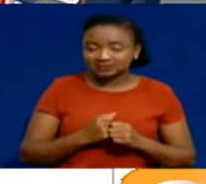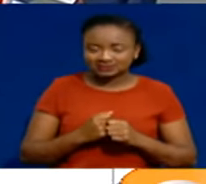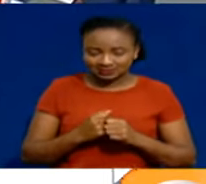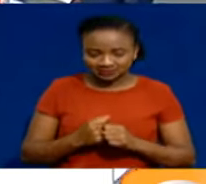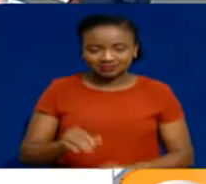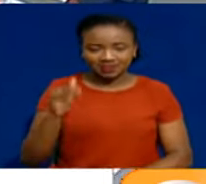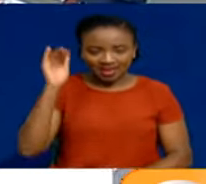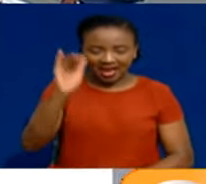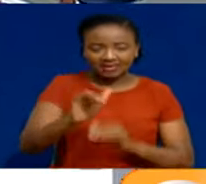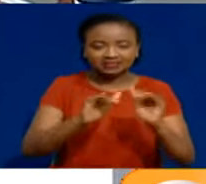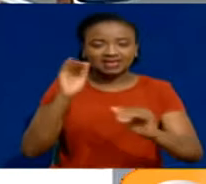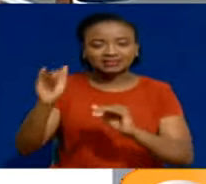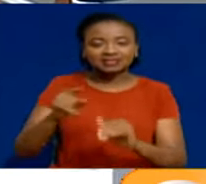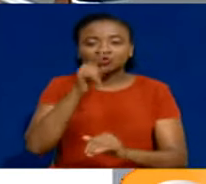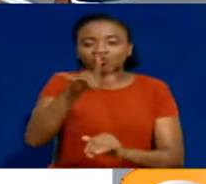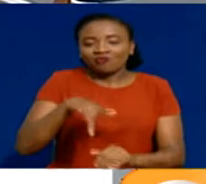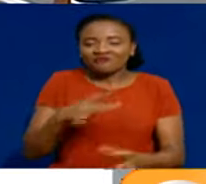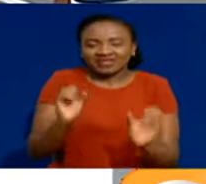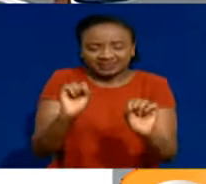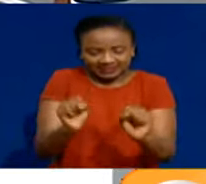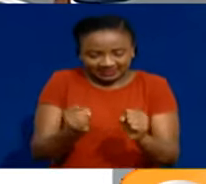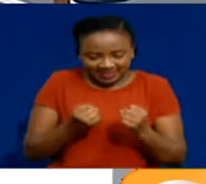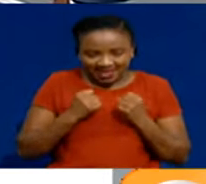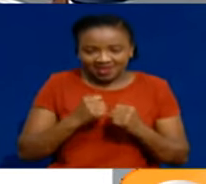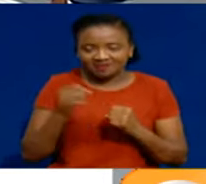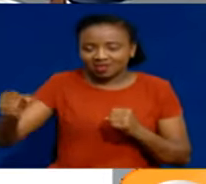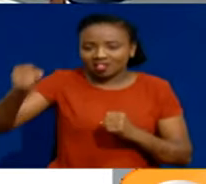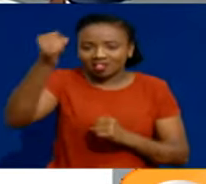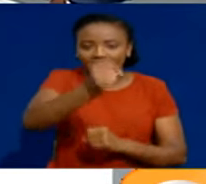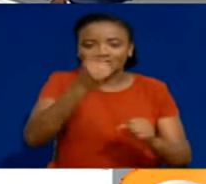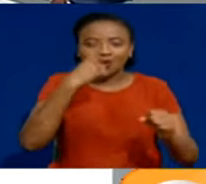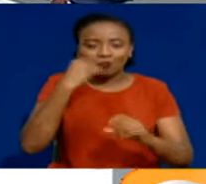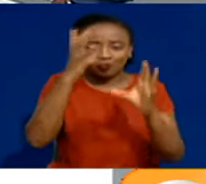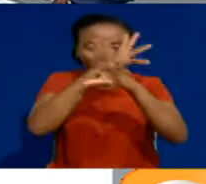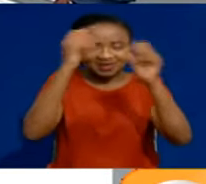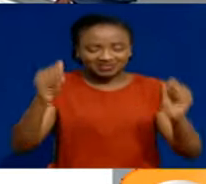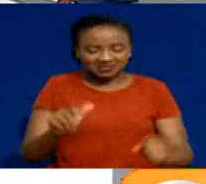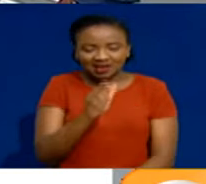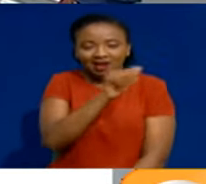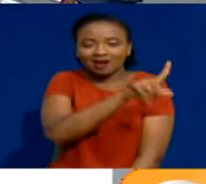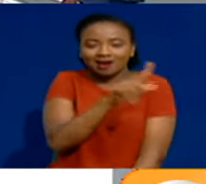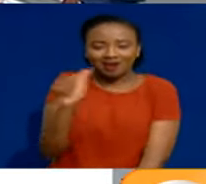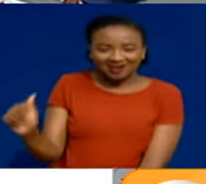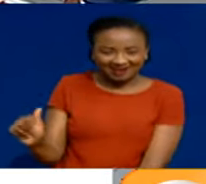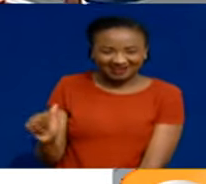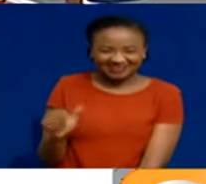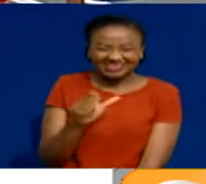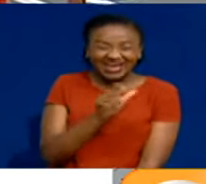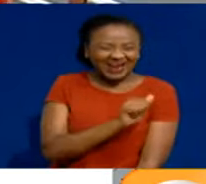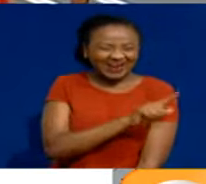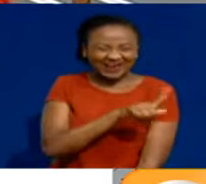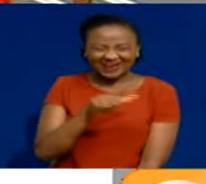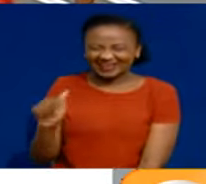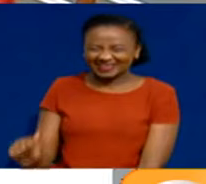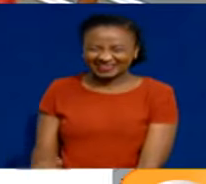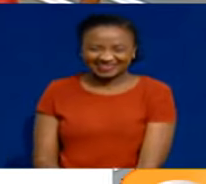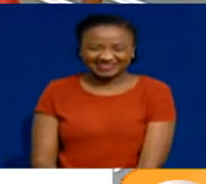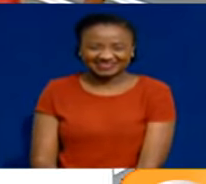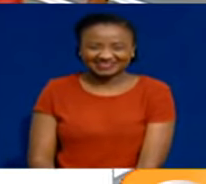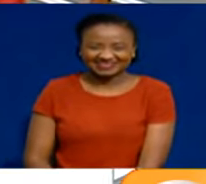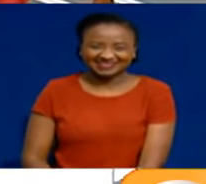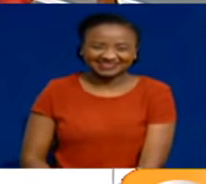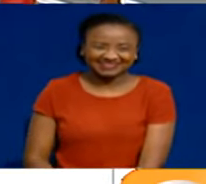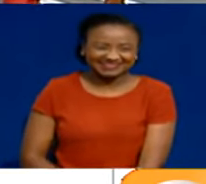I would post to my people. In whose hands are we safe? Allah. Allah. Allah. Allah.